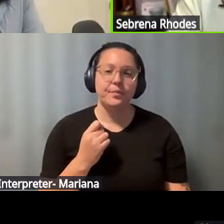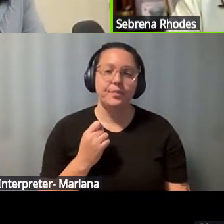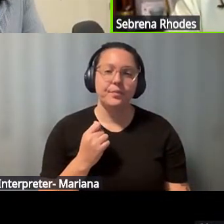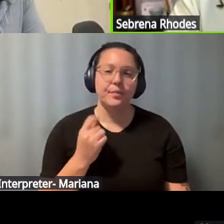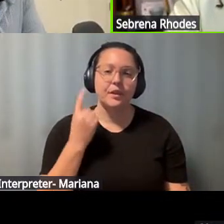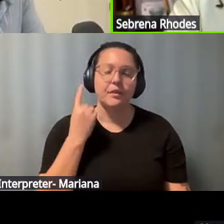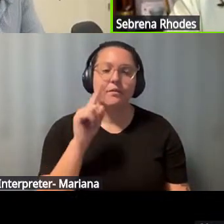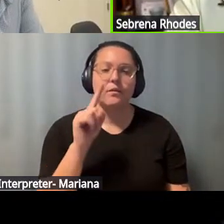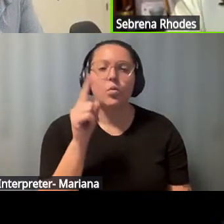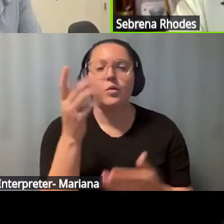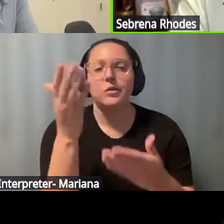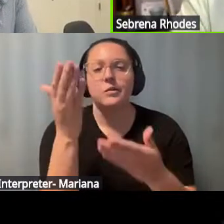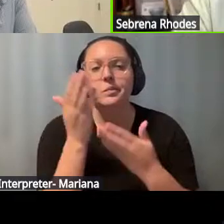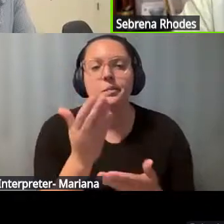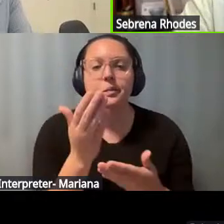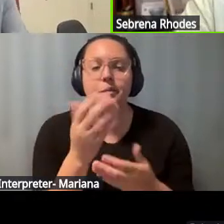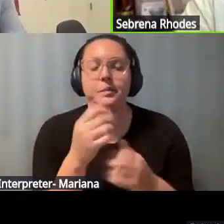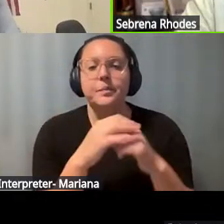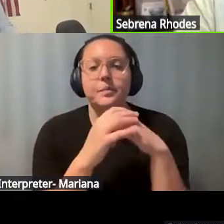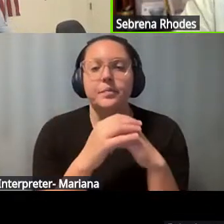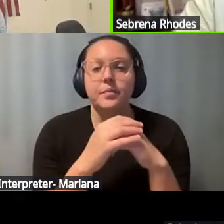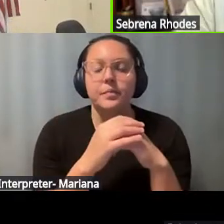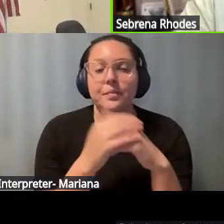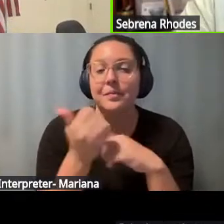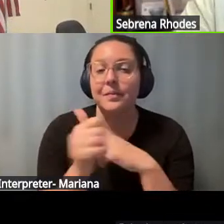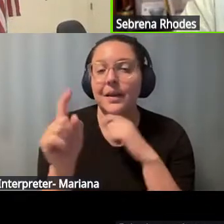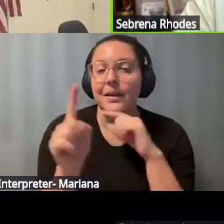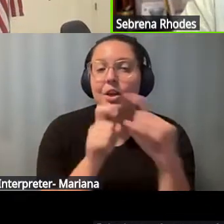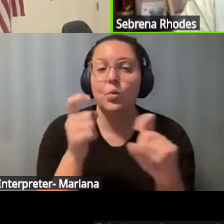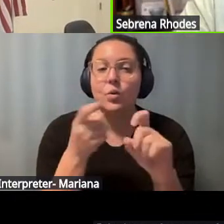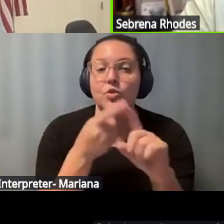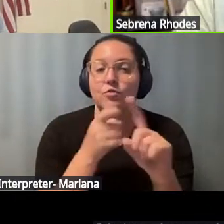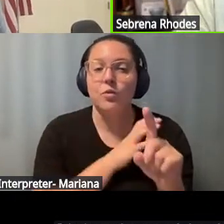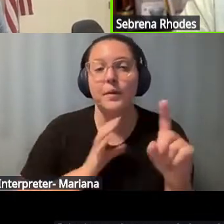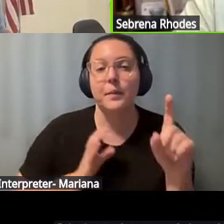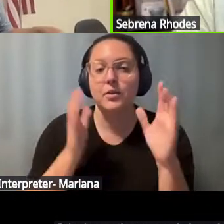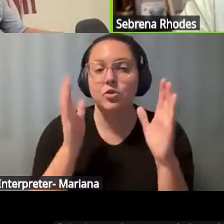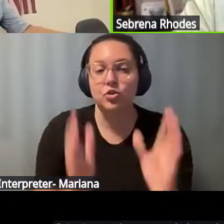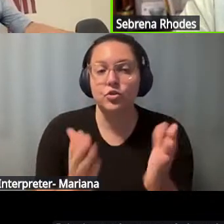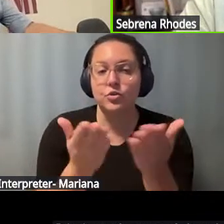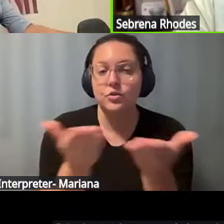bringing us the proposal. Do we have any questions from the commissioners?